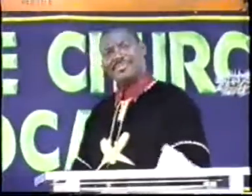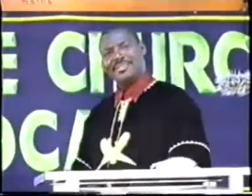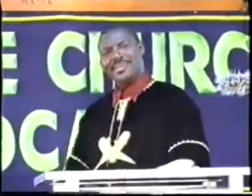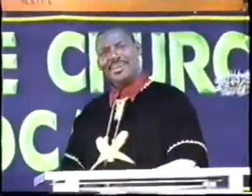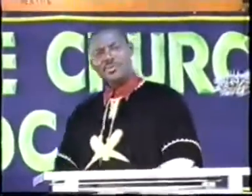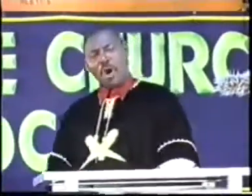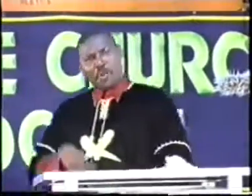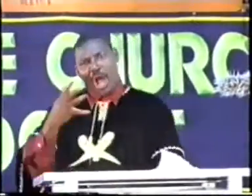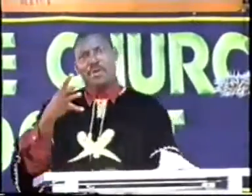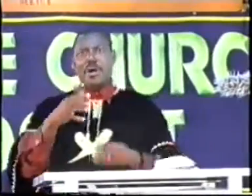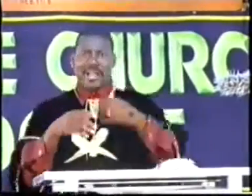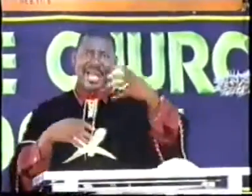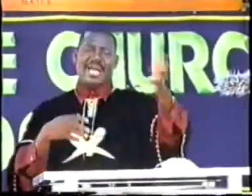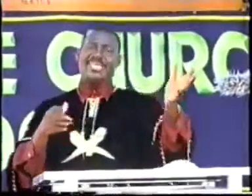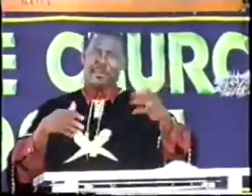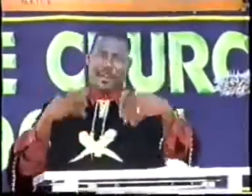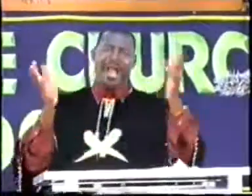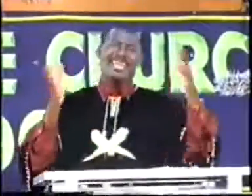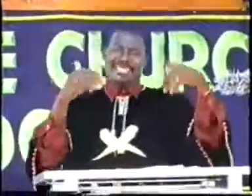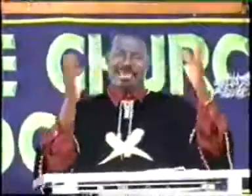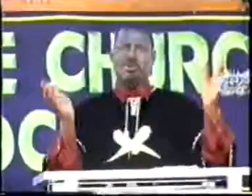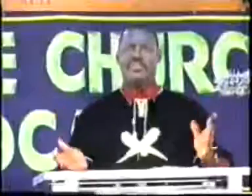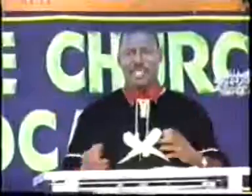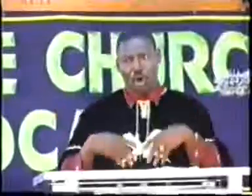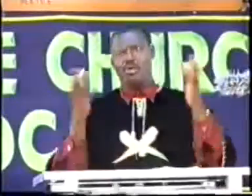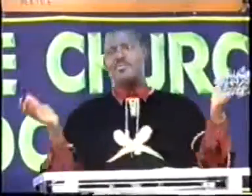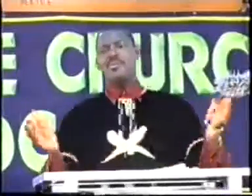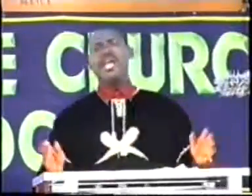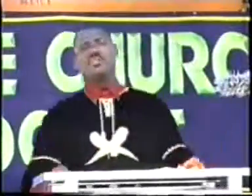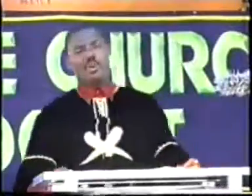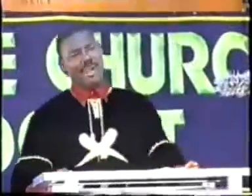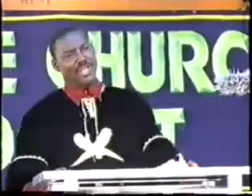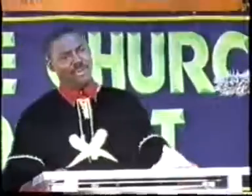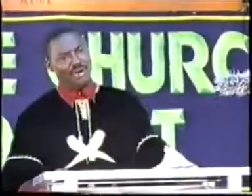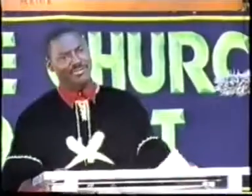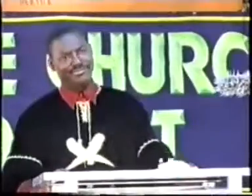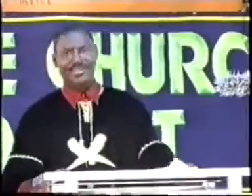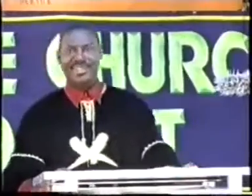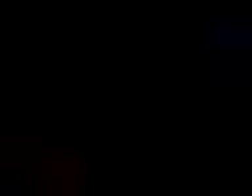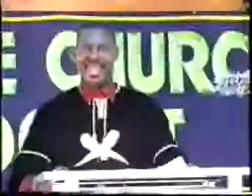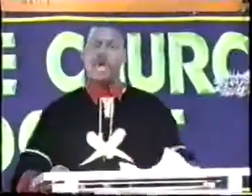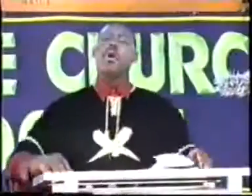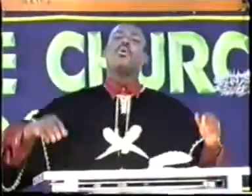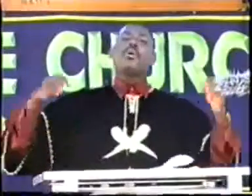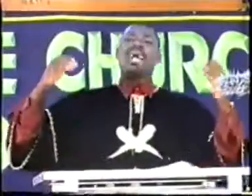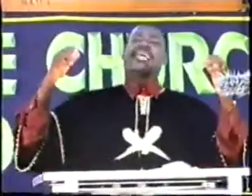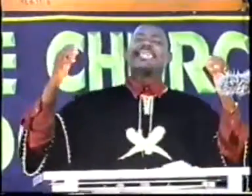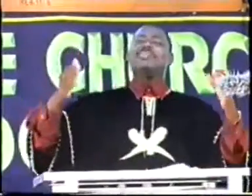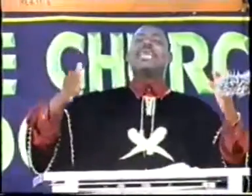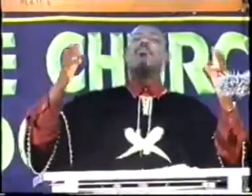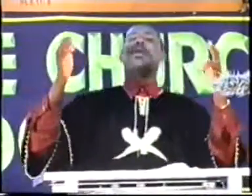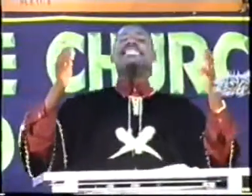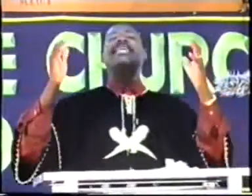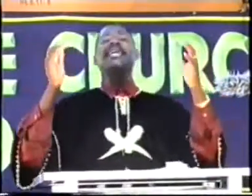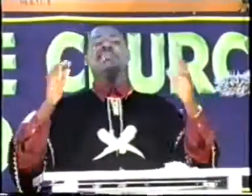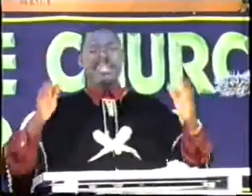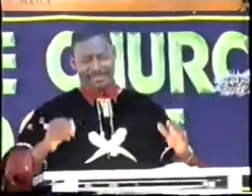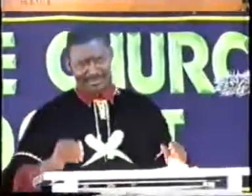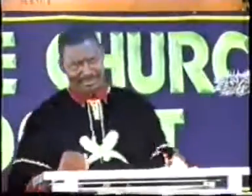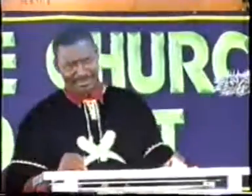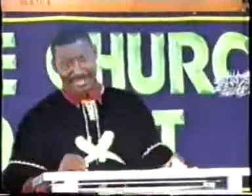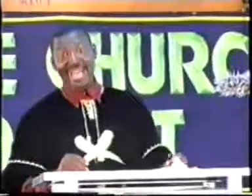no No more qua, no more car, and some pa at the Atlantic of us. Oh, Umbra is all. And no more car, some trail of an easy